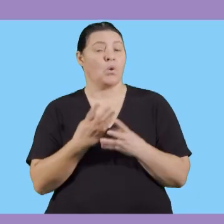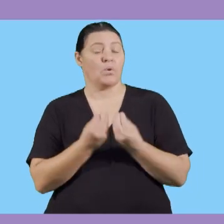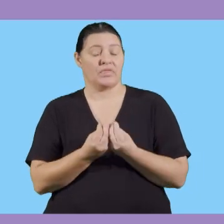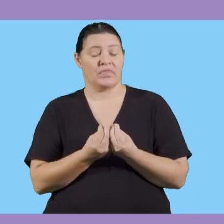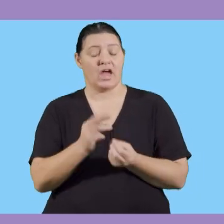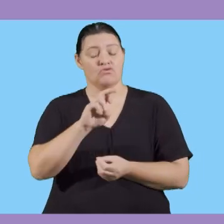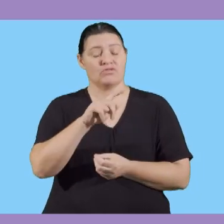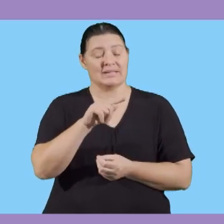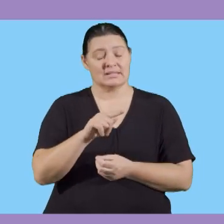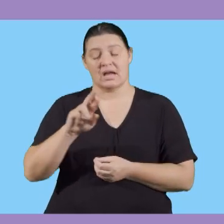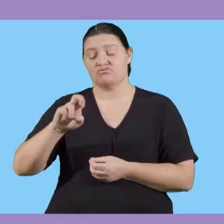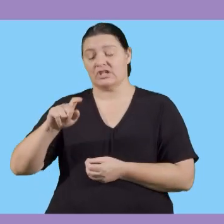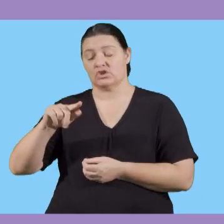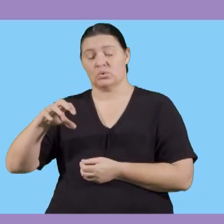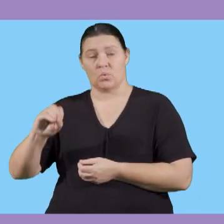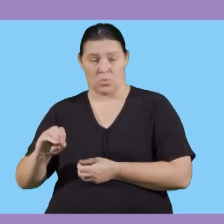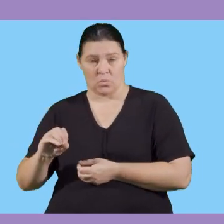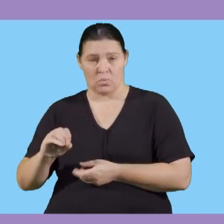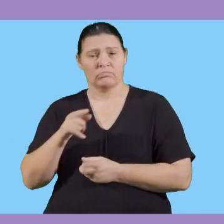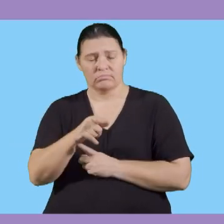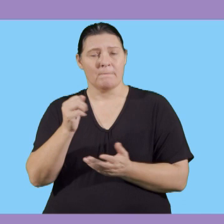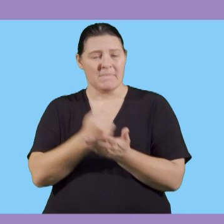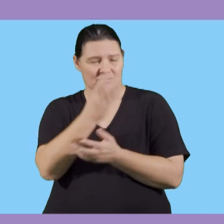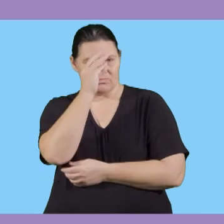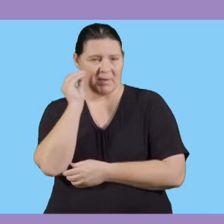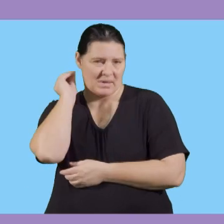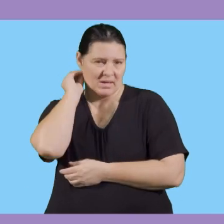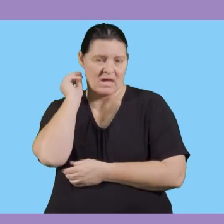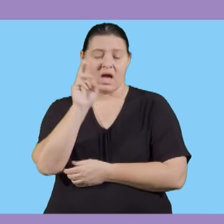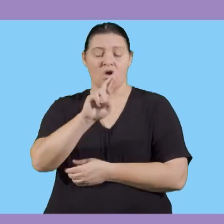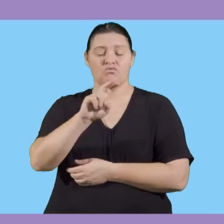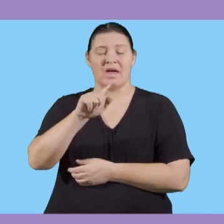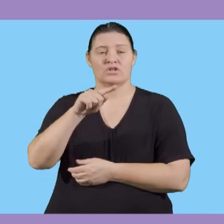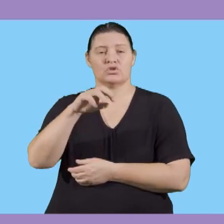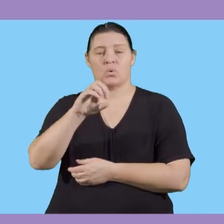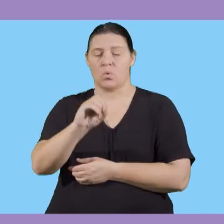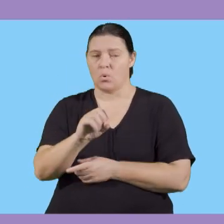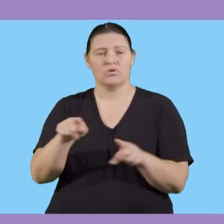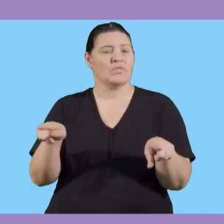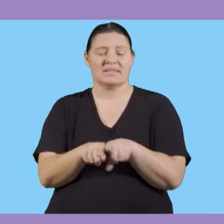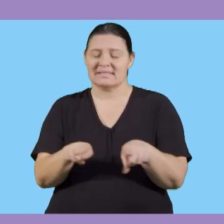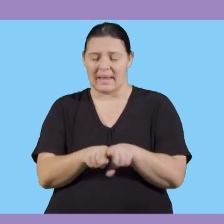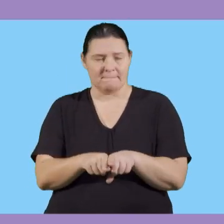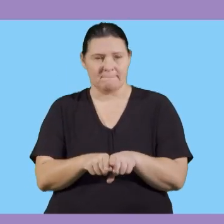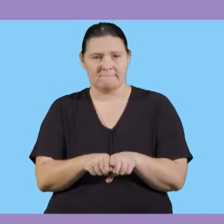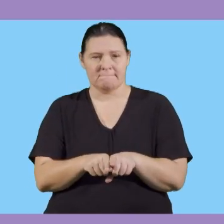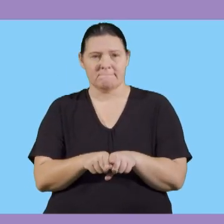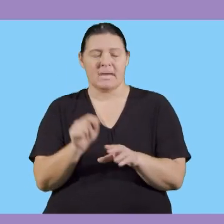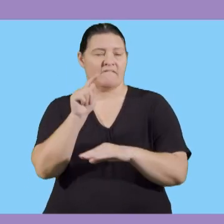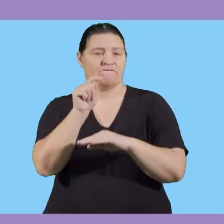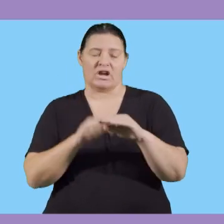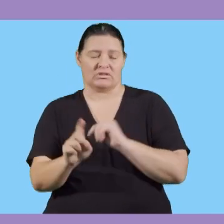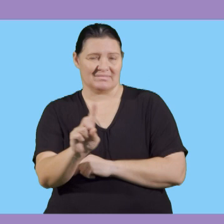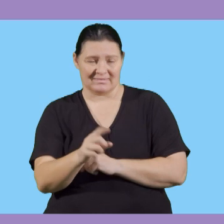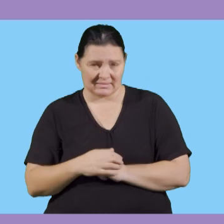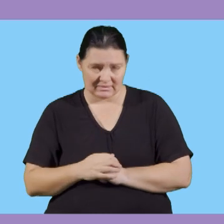working with rate and ratio as a topic, you need to remember that a ratio is not the same as a